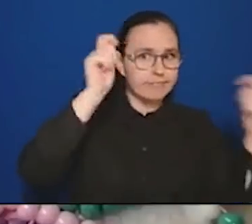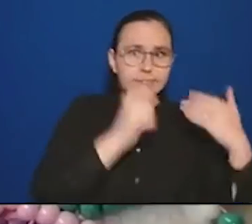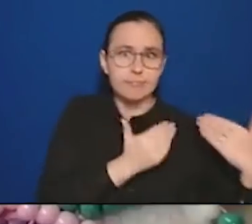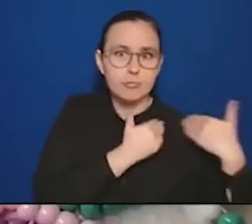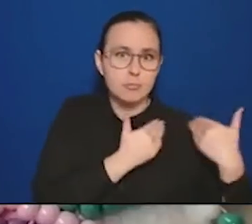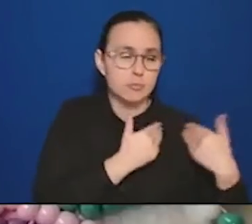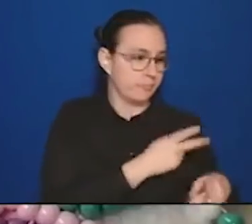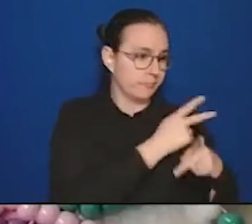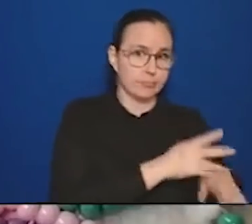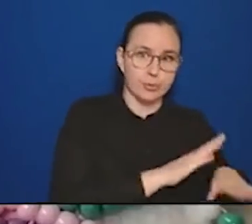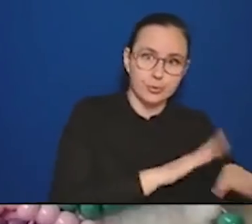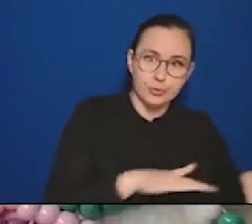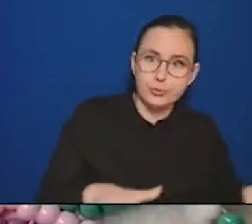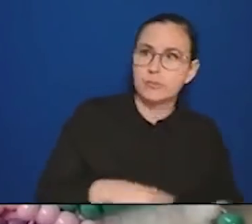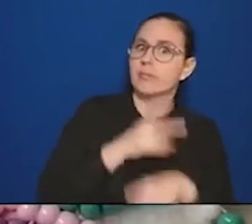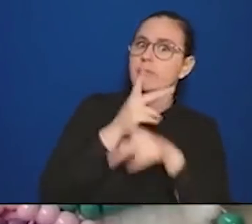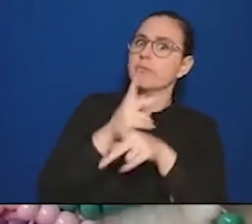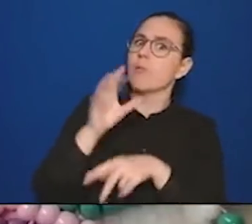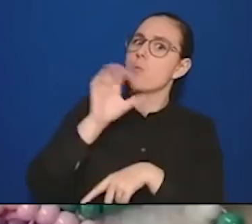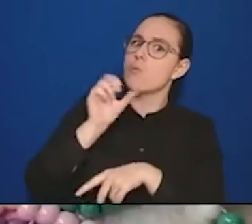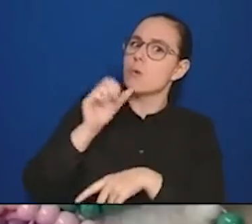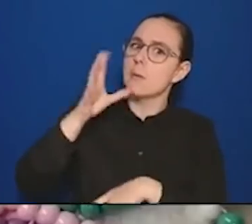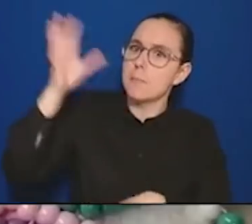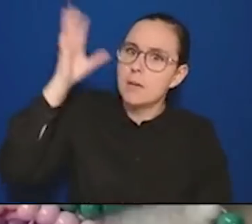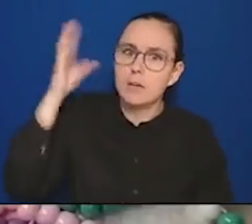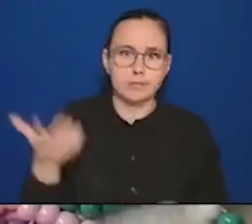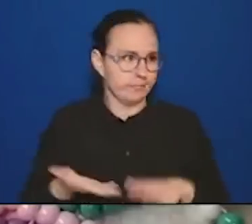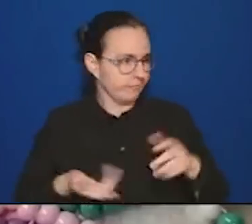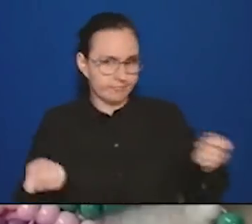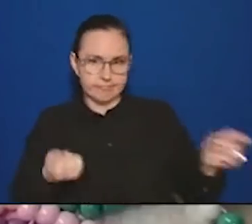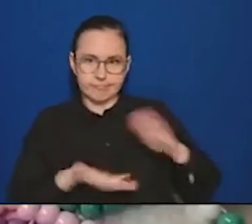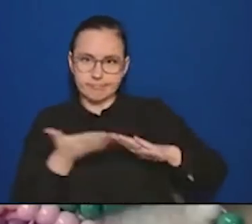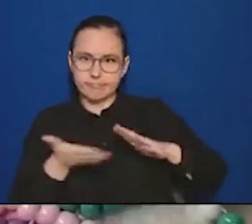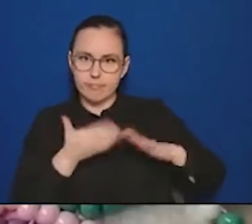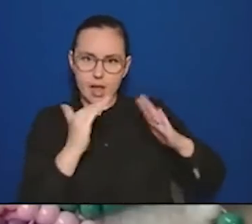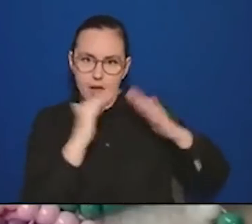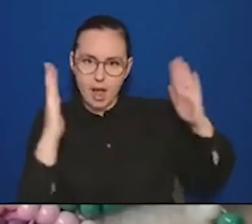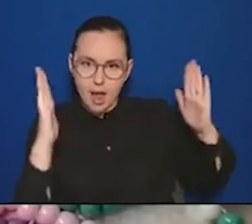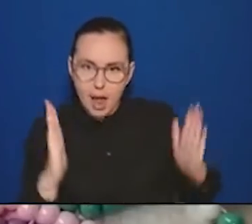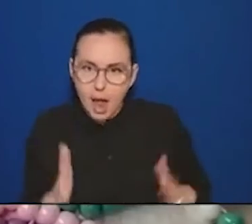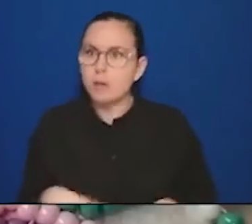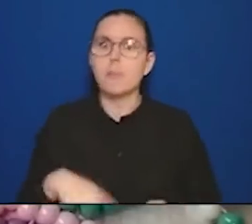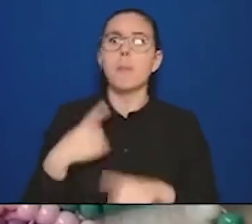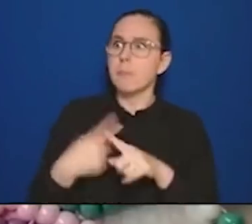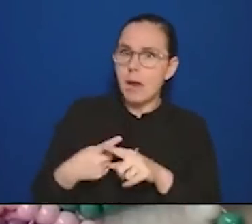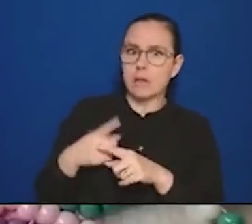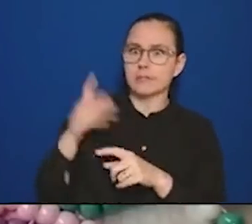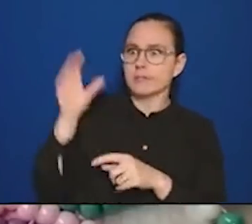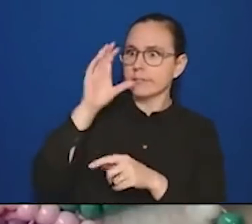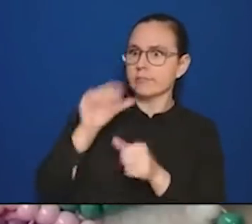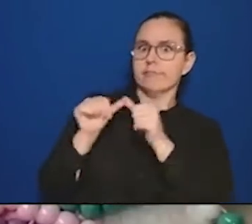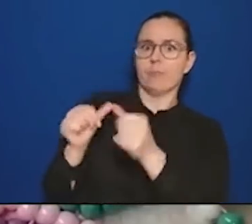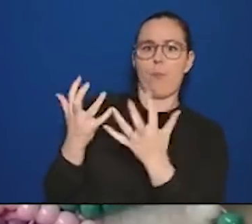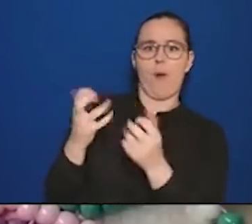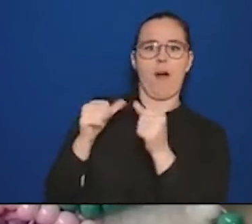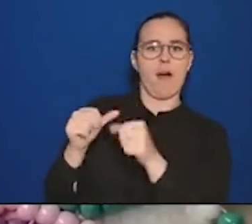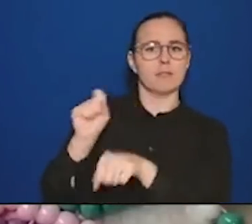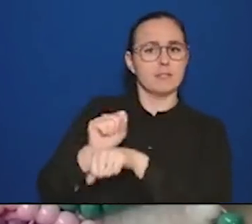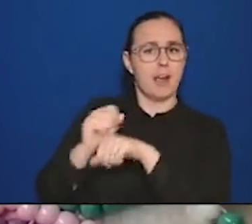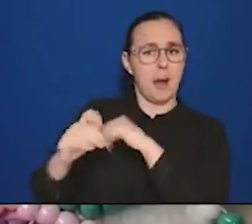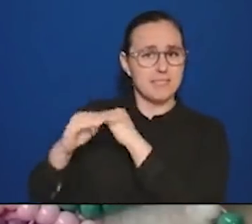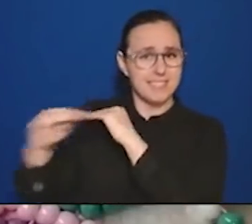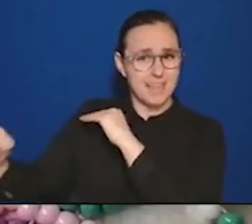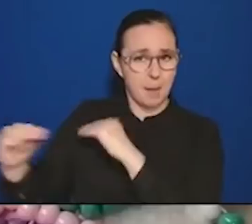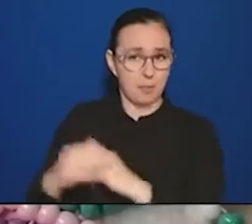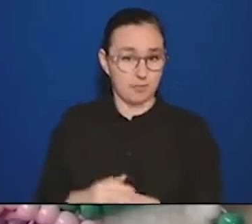and stable employment. To have access to 5 paid sick days will alleviate concerns about how to manage